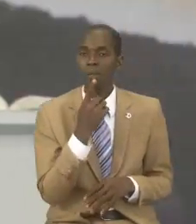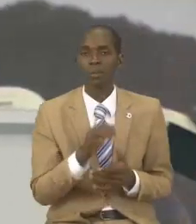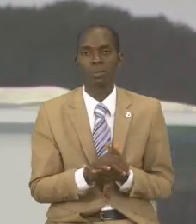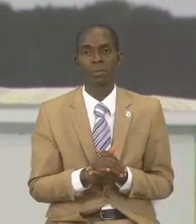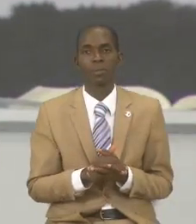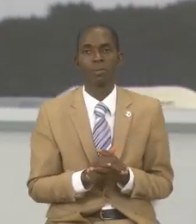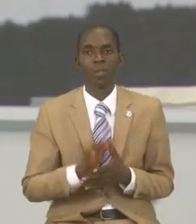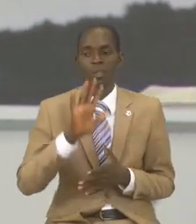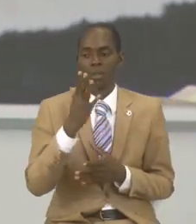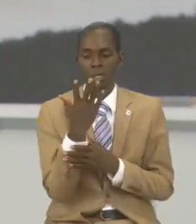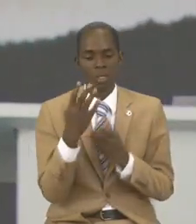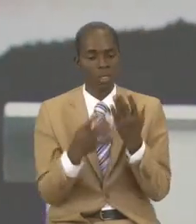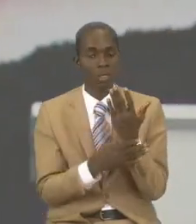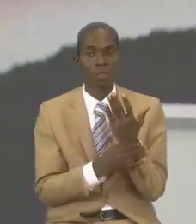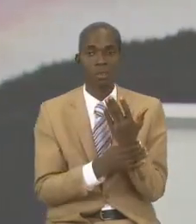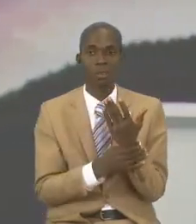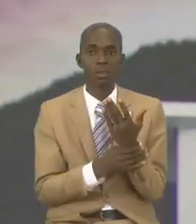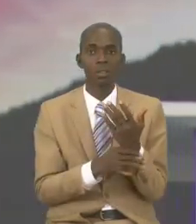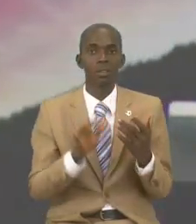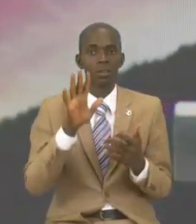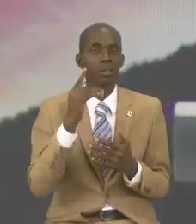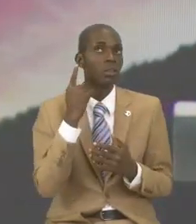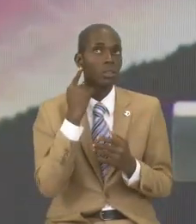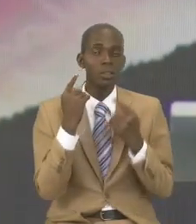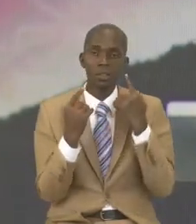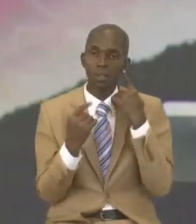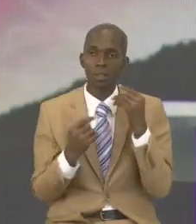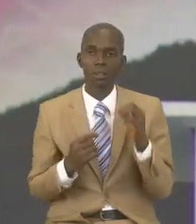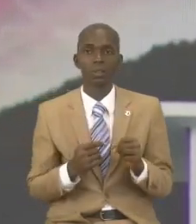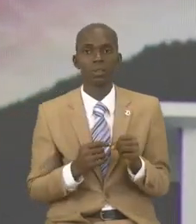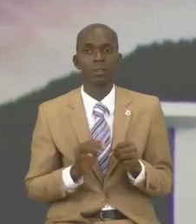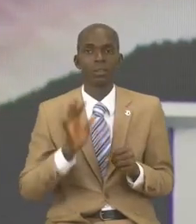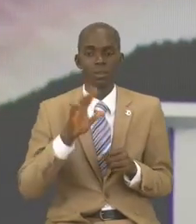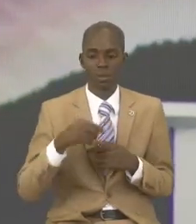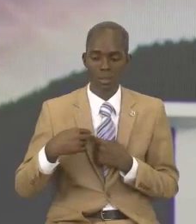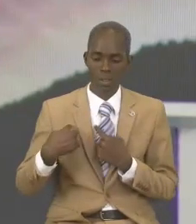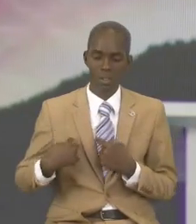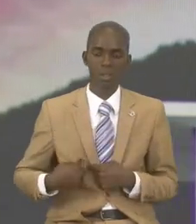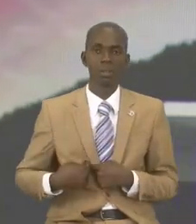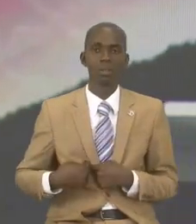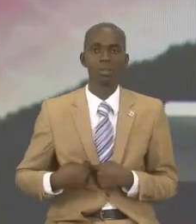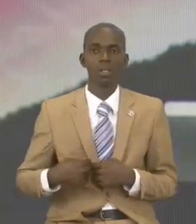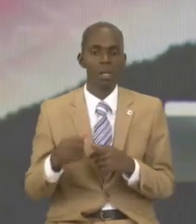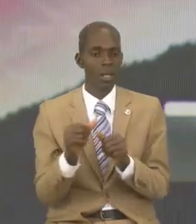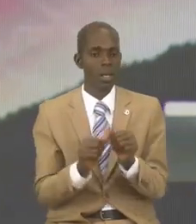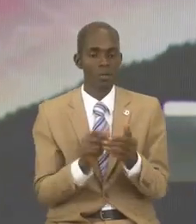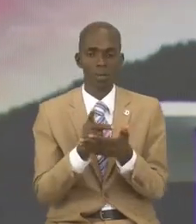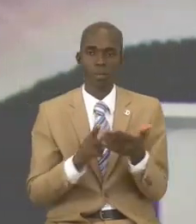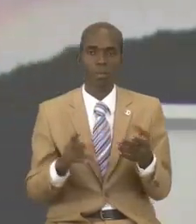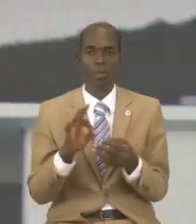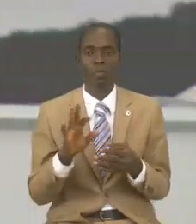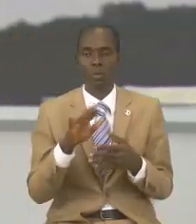your hand, your ears, your heart, every part of you,